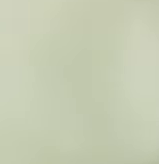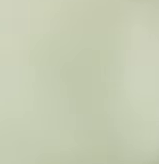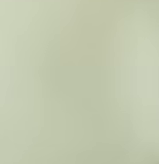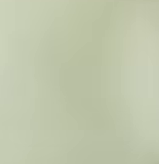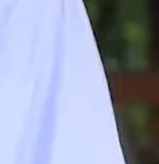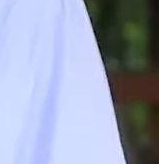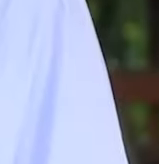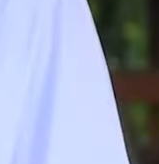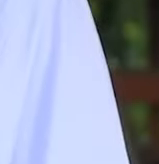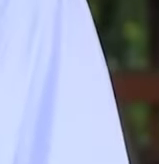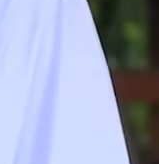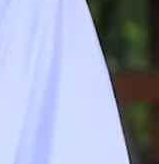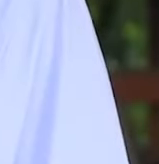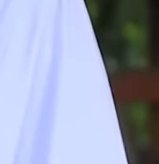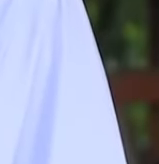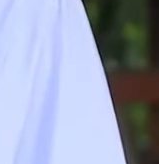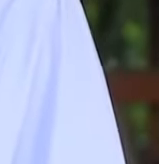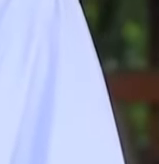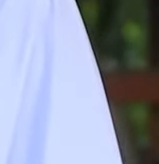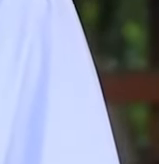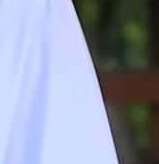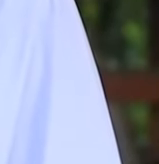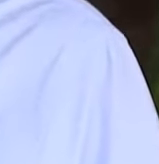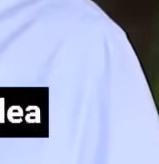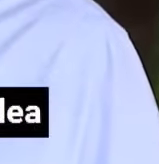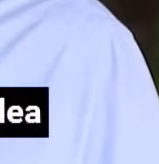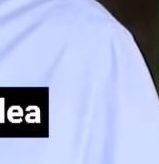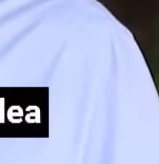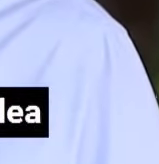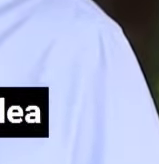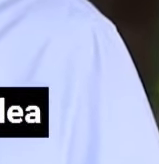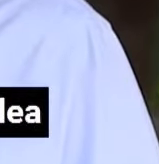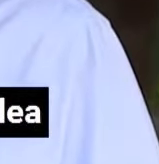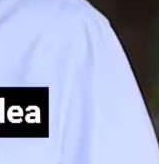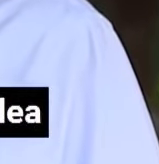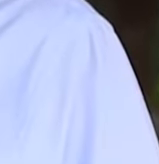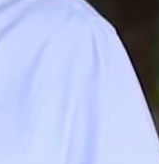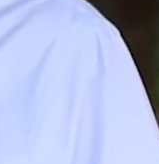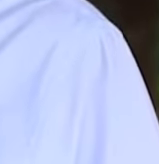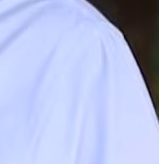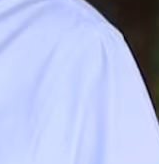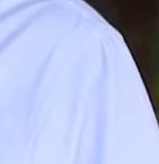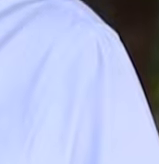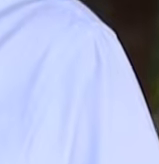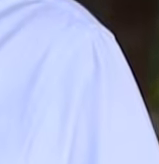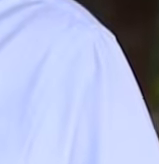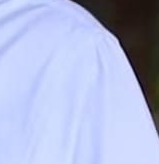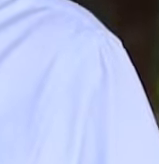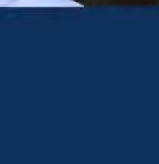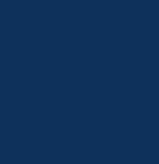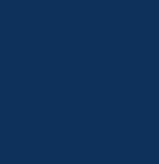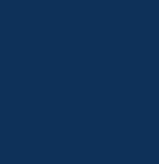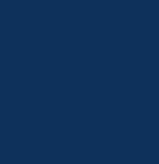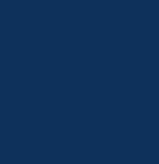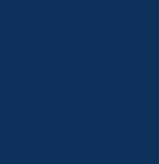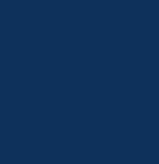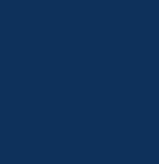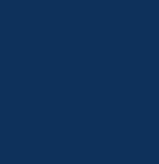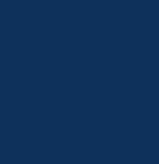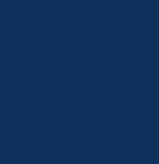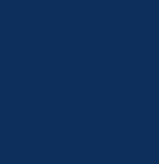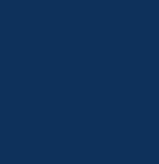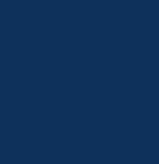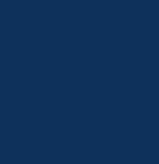GMA. Hi, I'm Howie Severino. My colleagues and I developed this idea of creating a podcast as a safe